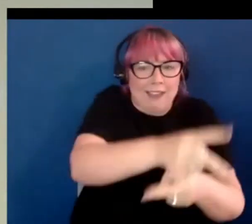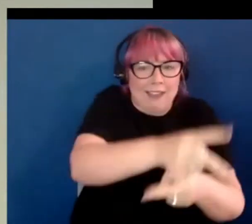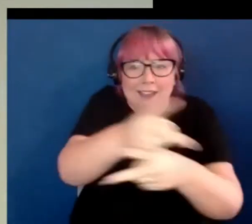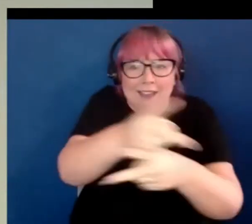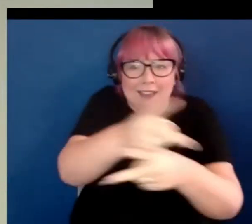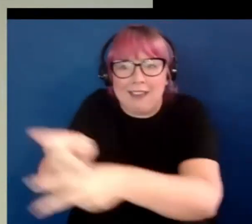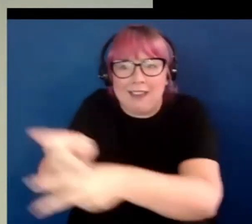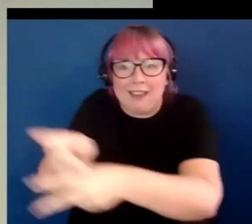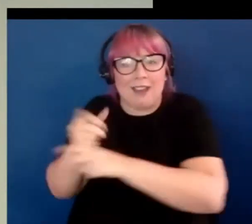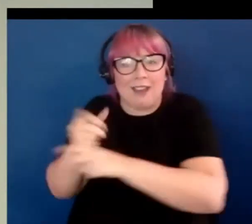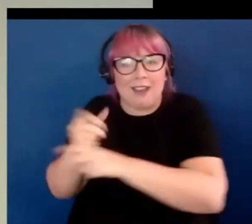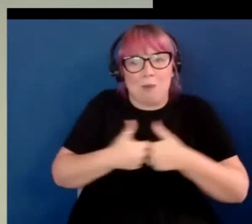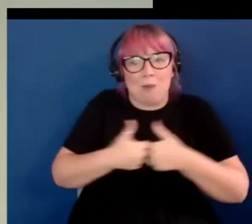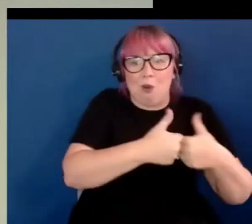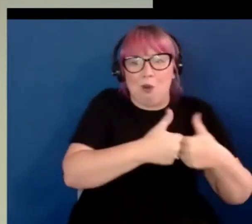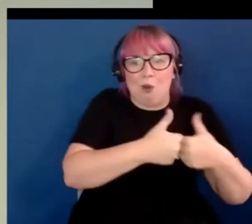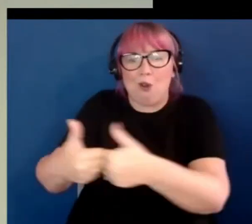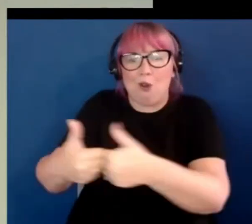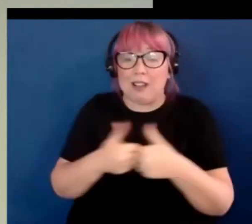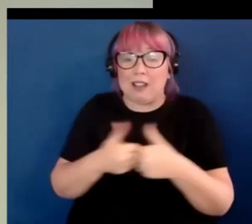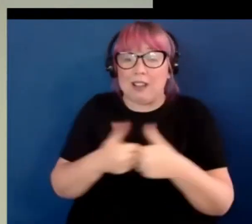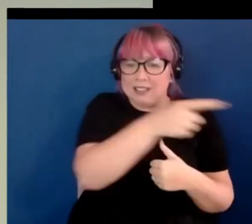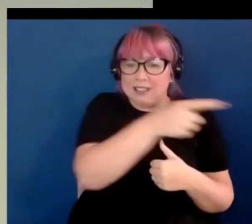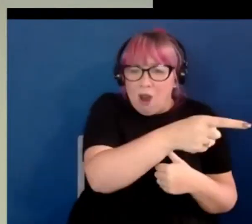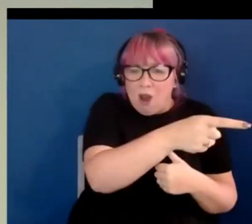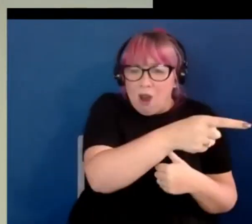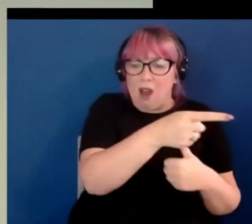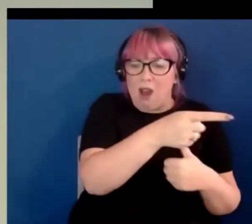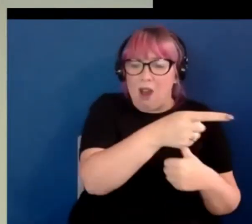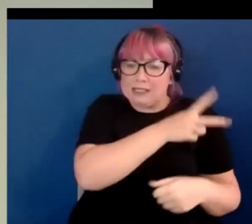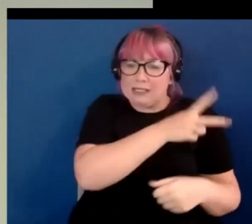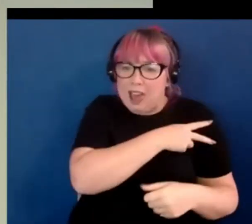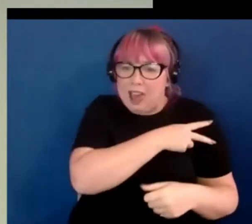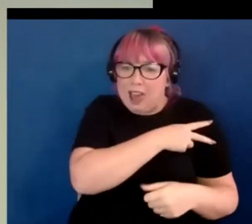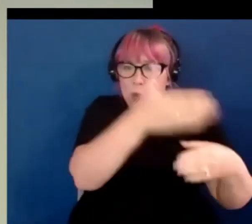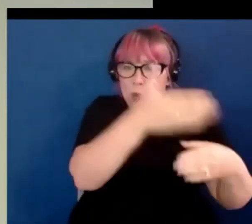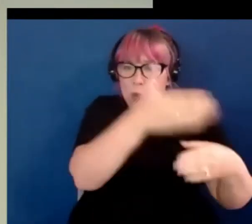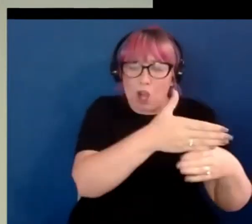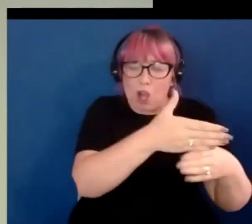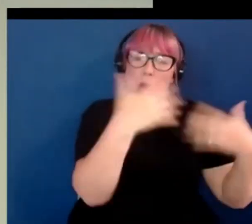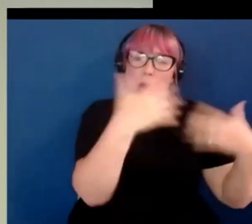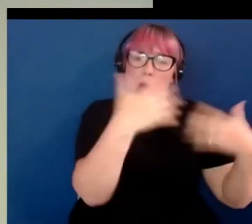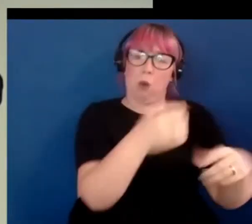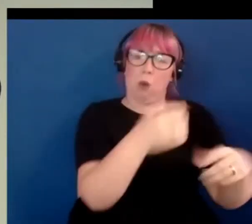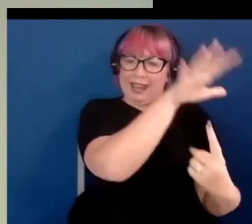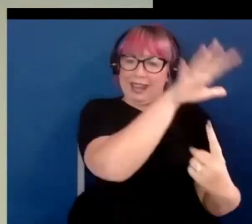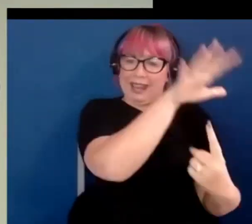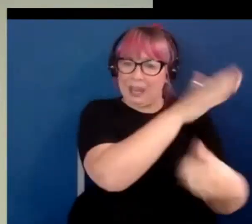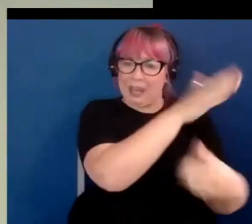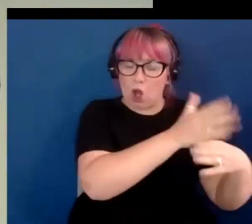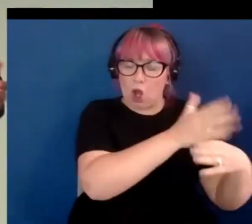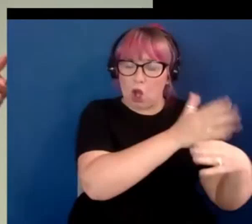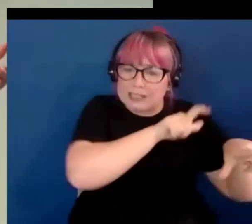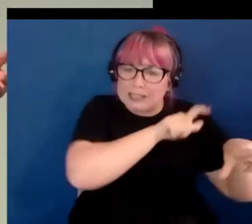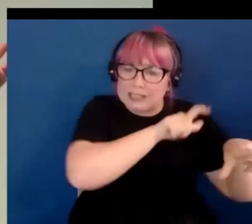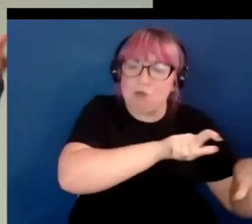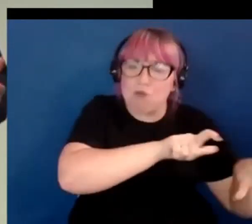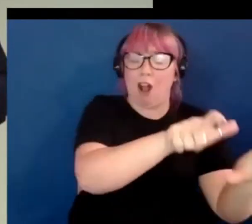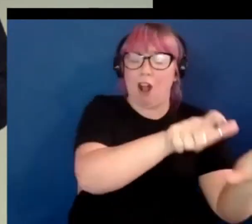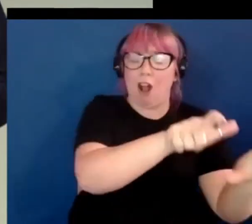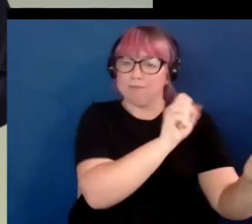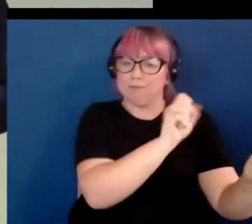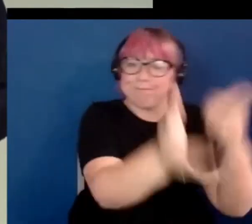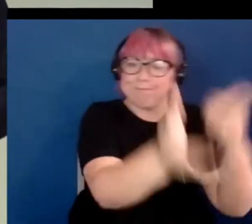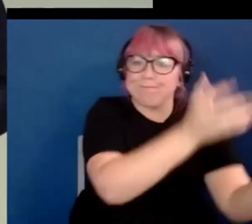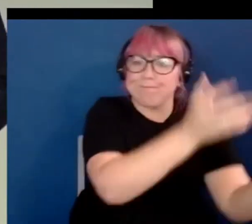valuable workers recognised as the key workers that they are, running the vital services on which we all rely. Debt in our NHS